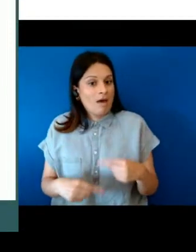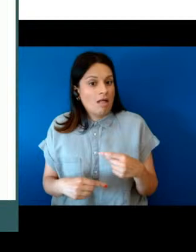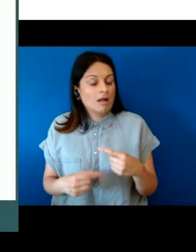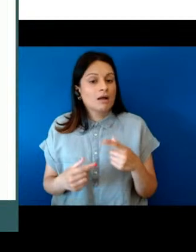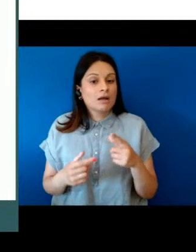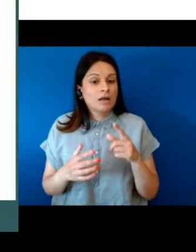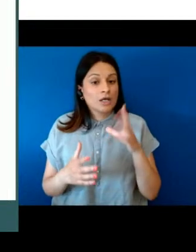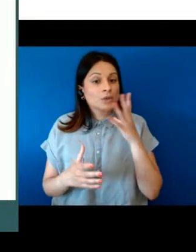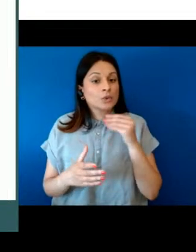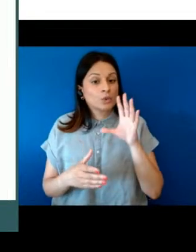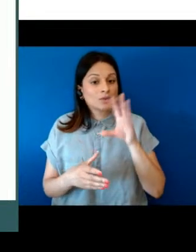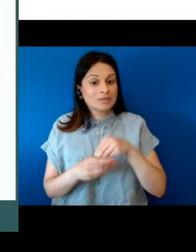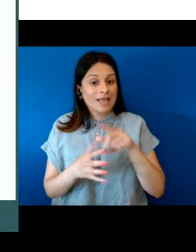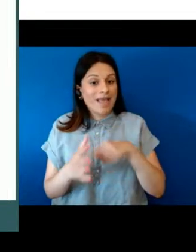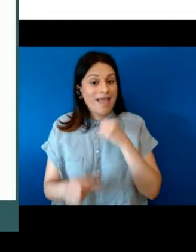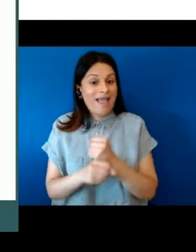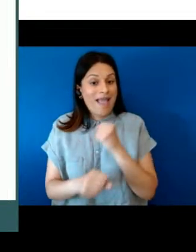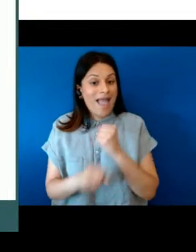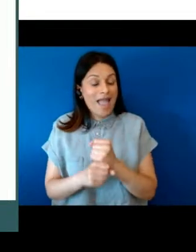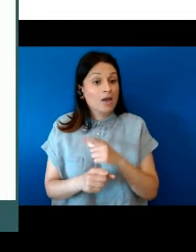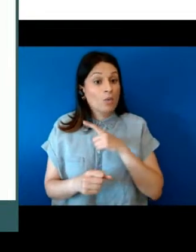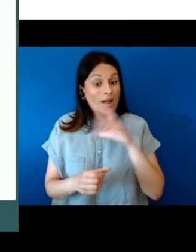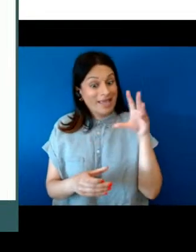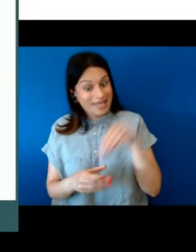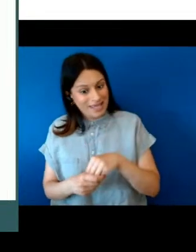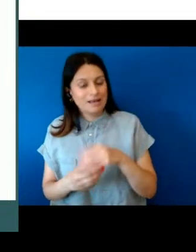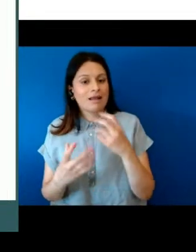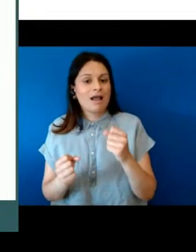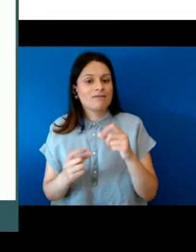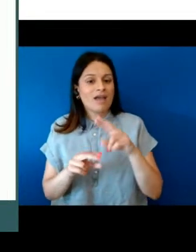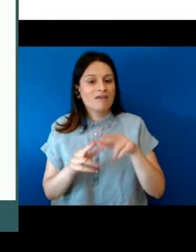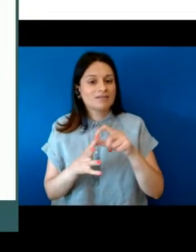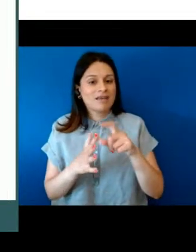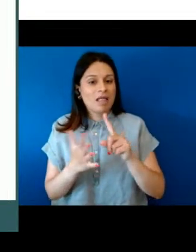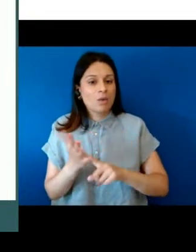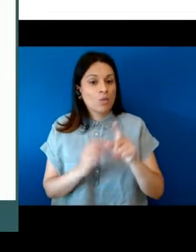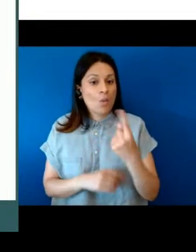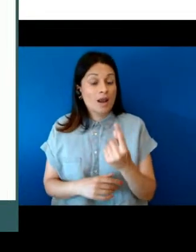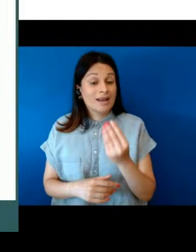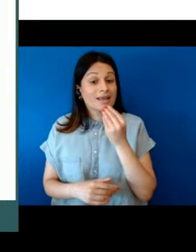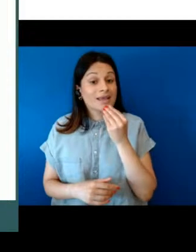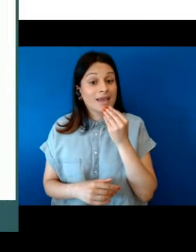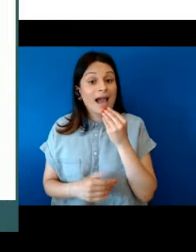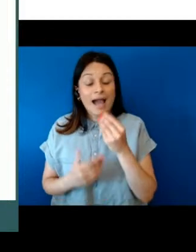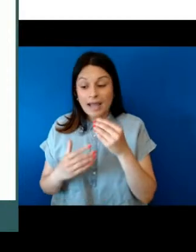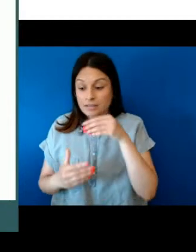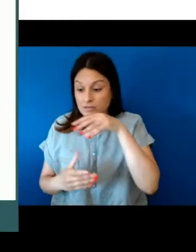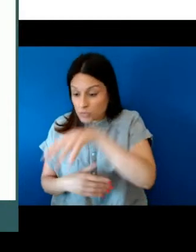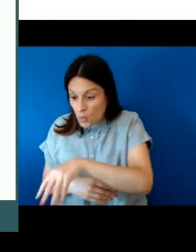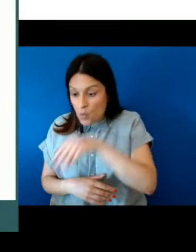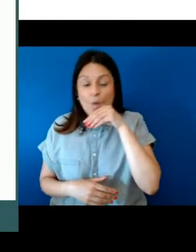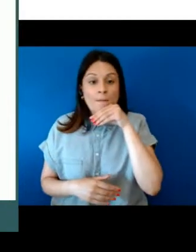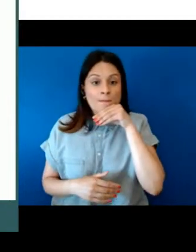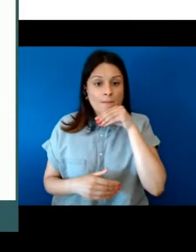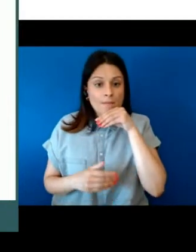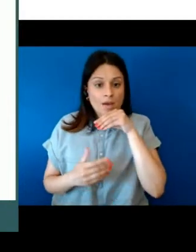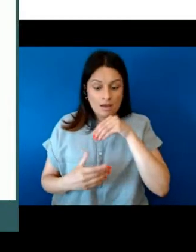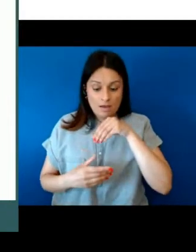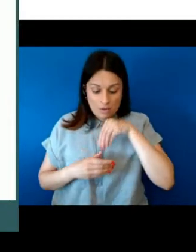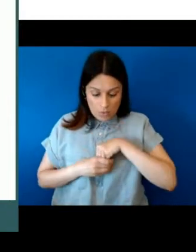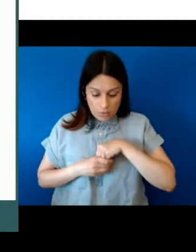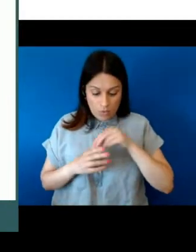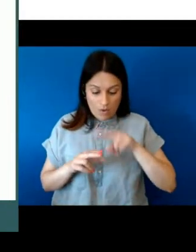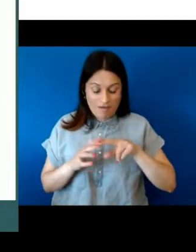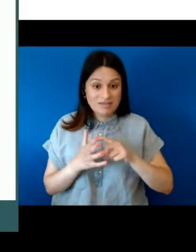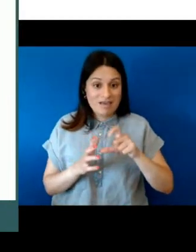containing the anti-FeLD1 antibody. So when the cat eats the food containing the egg powder, it binds to the FeLD1 in the cat's